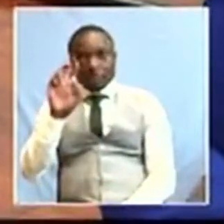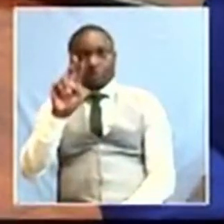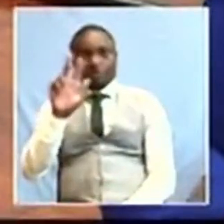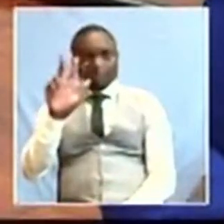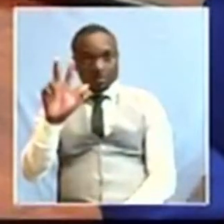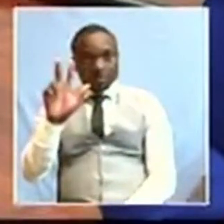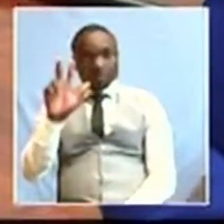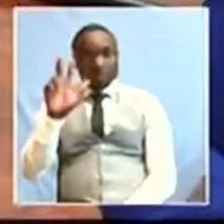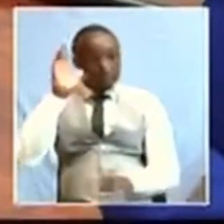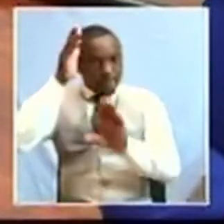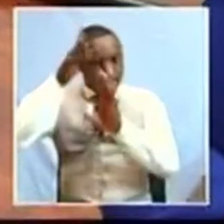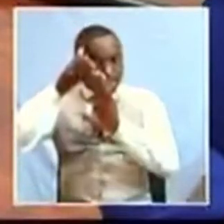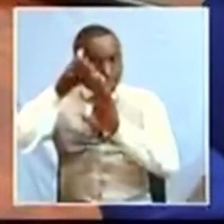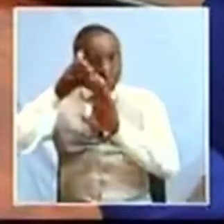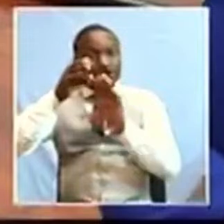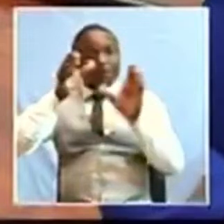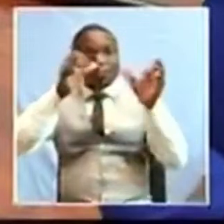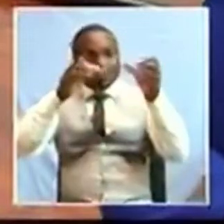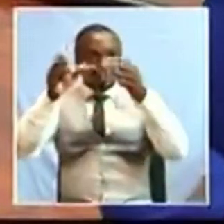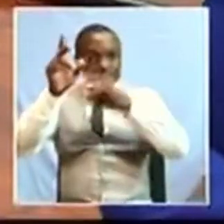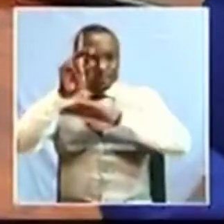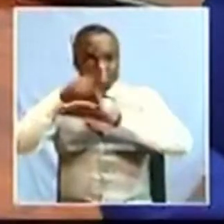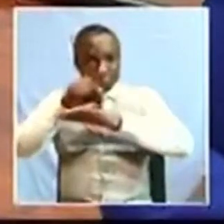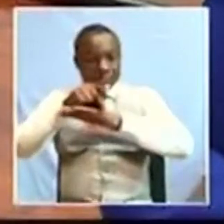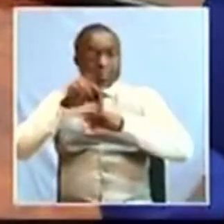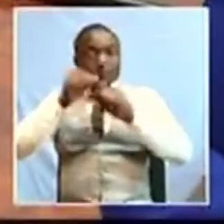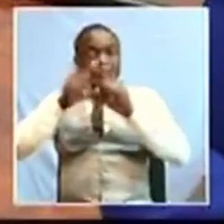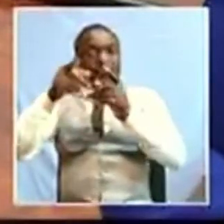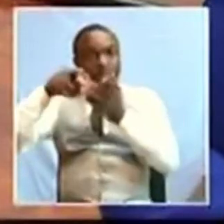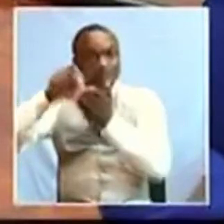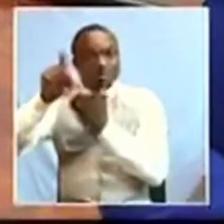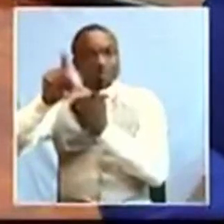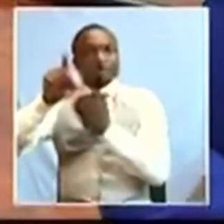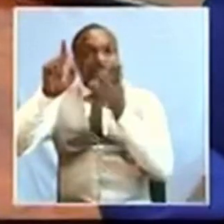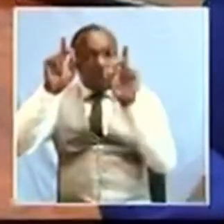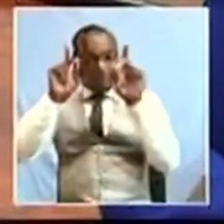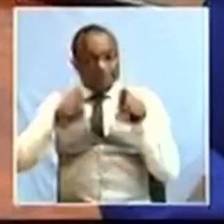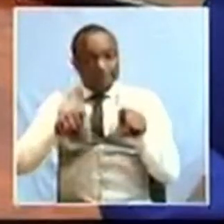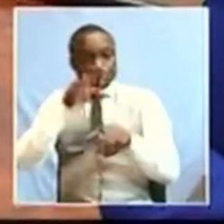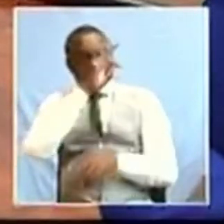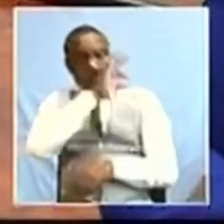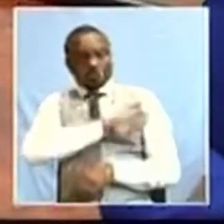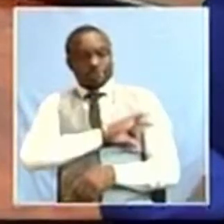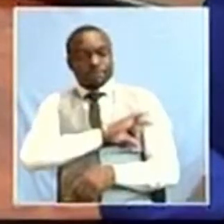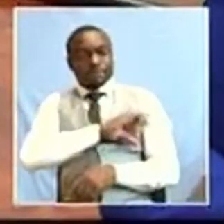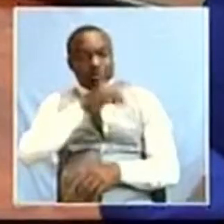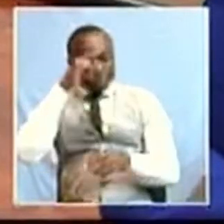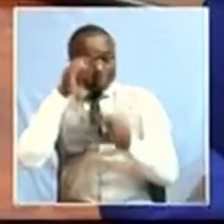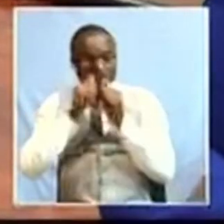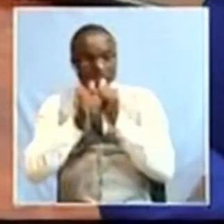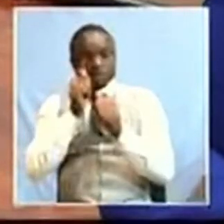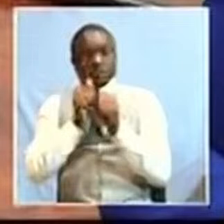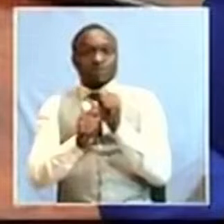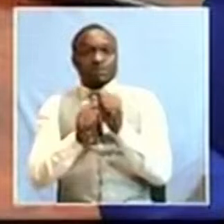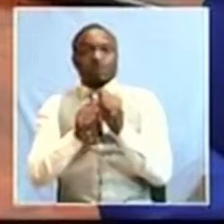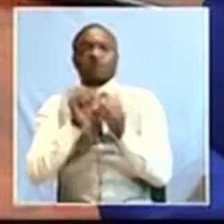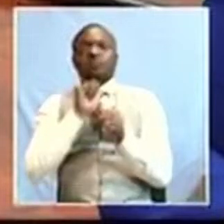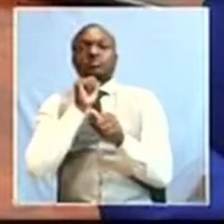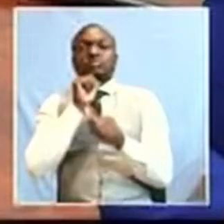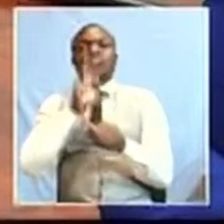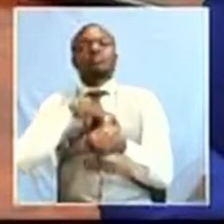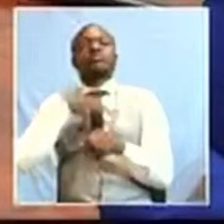1,992,123 meant for capital projects for payment of personal emoluments due to